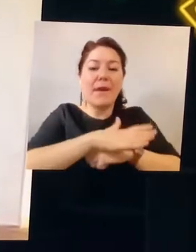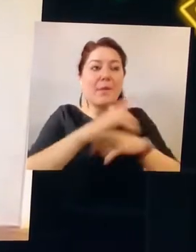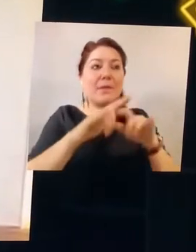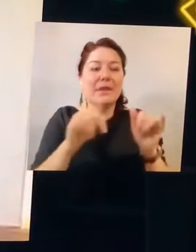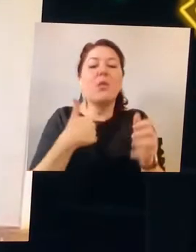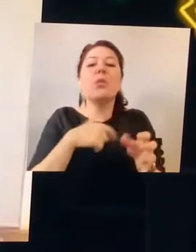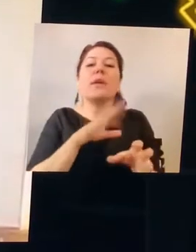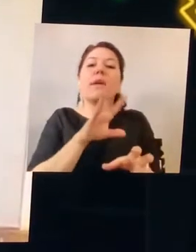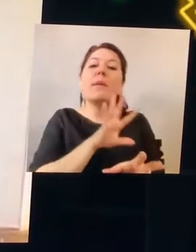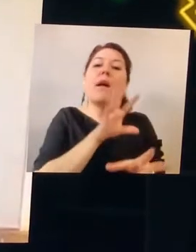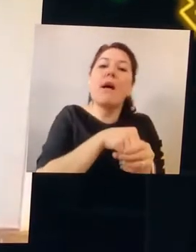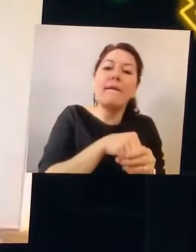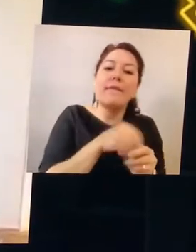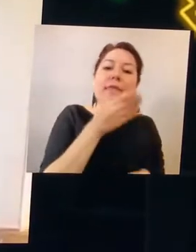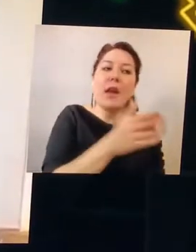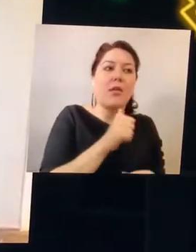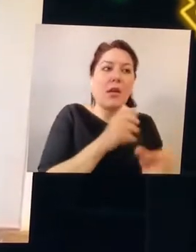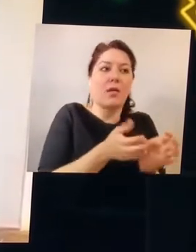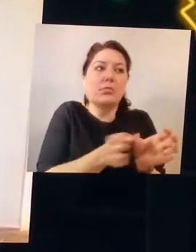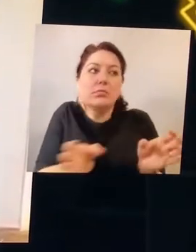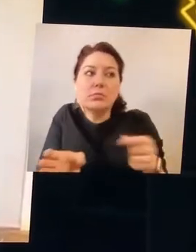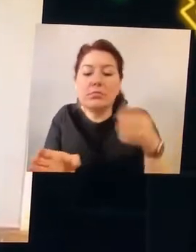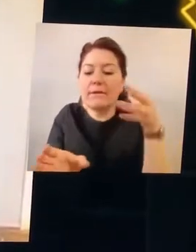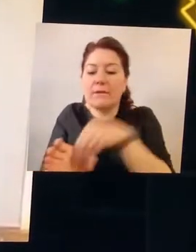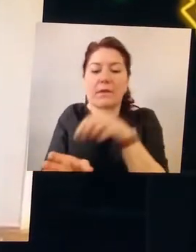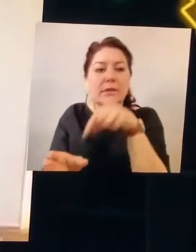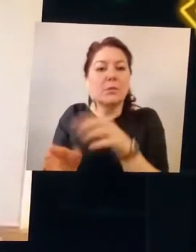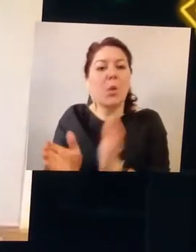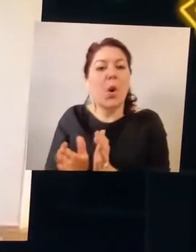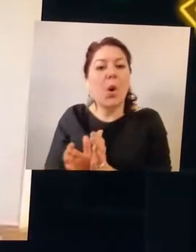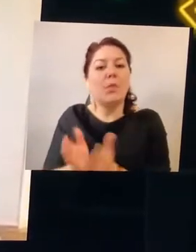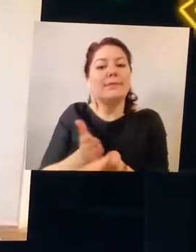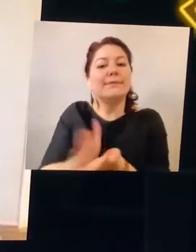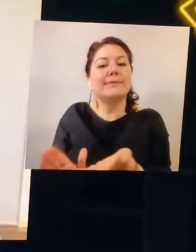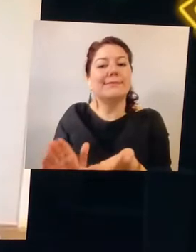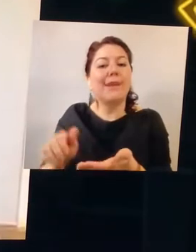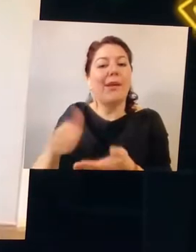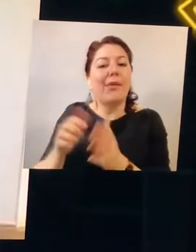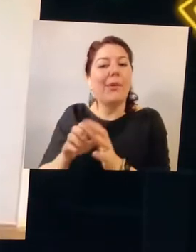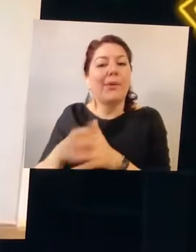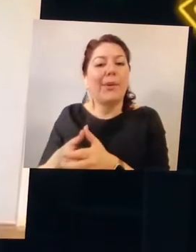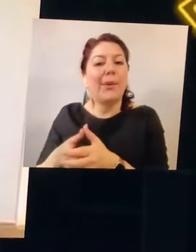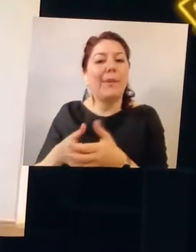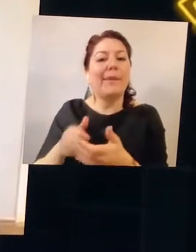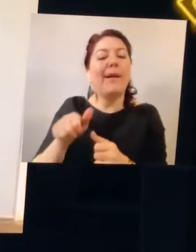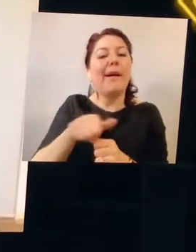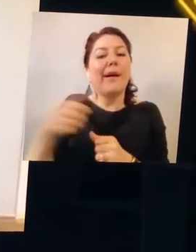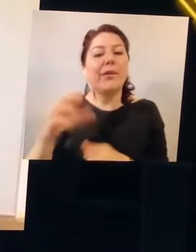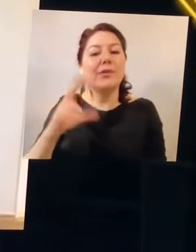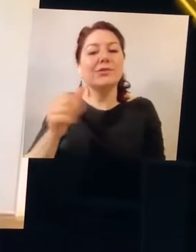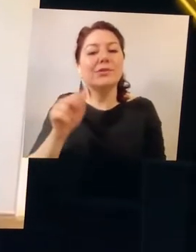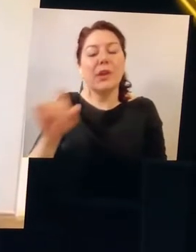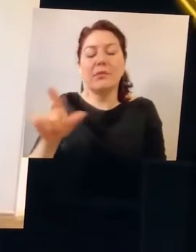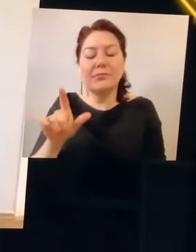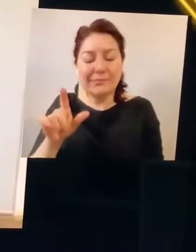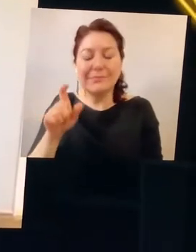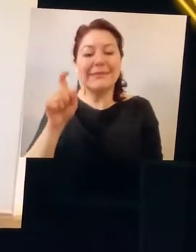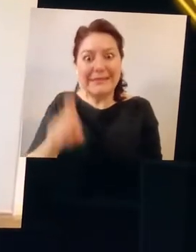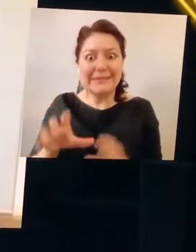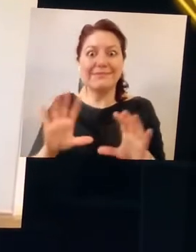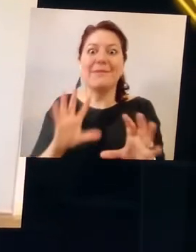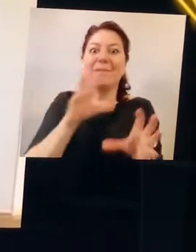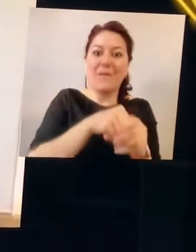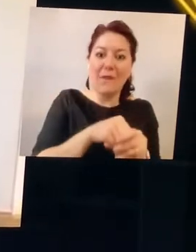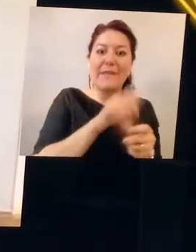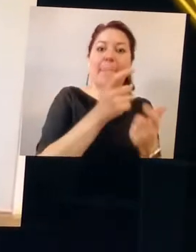evolve, and even up to this moment here in 2021, where we realize that, you know, a lot of media companies